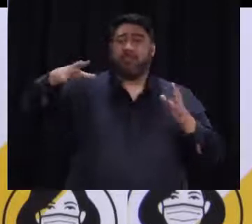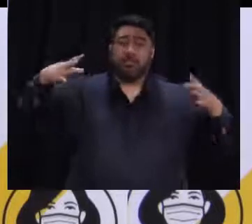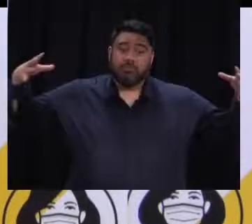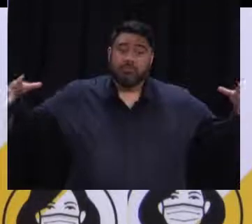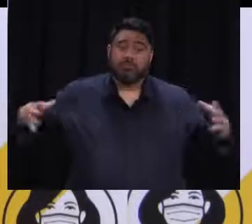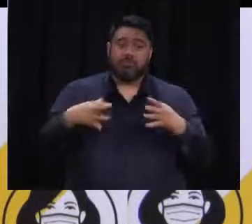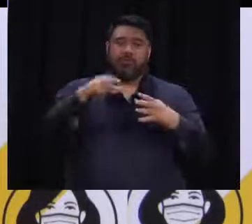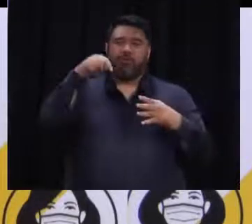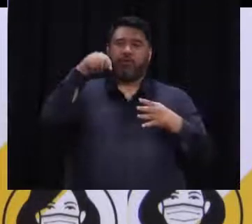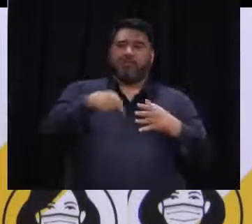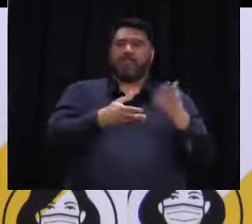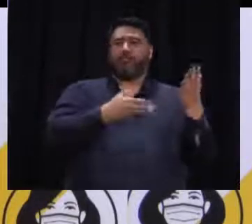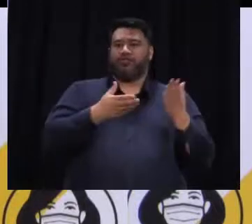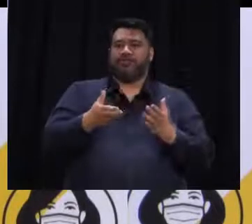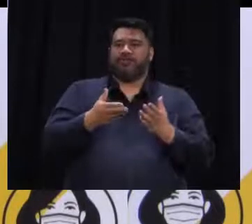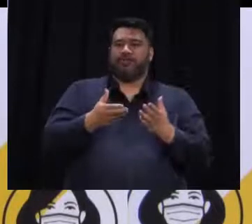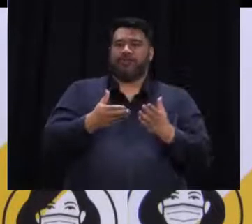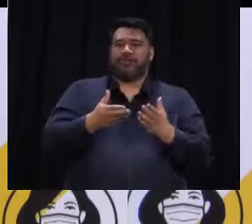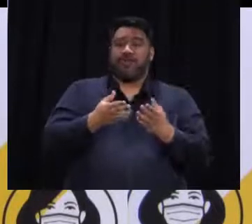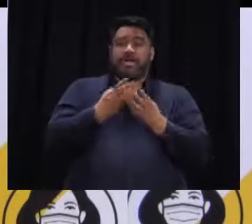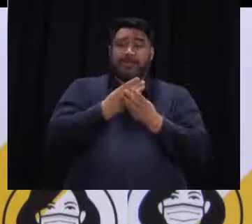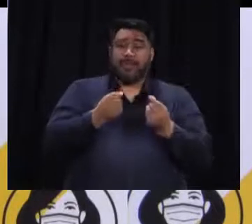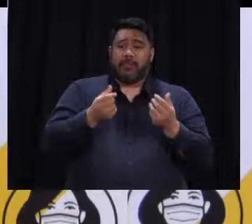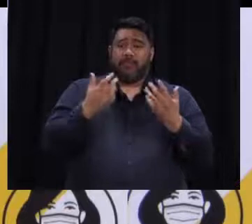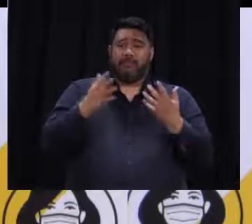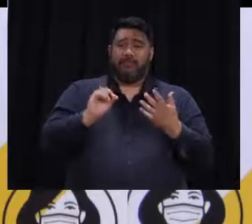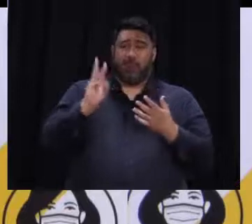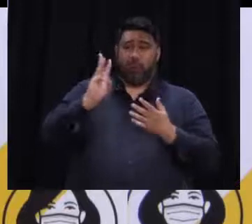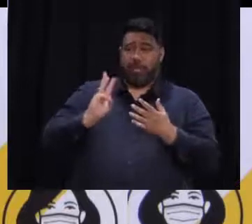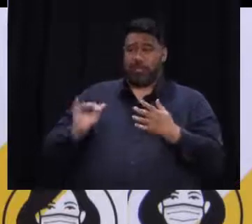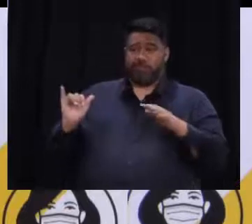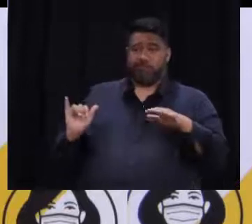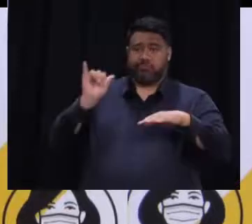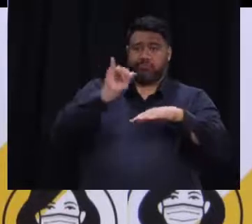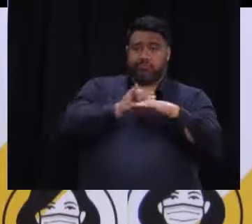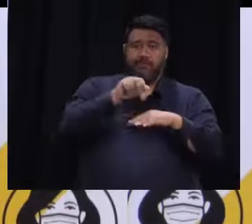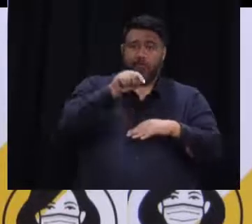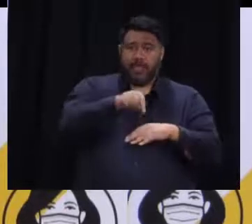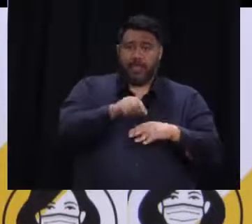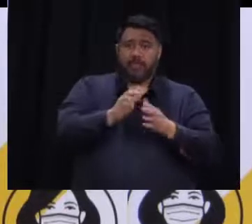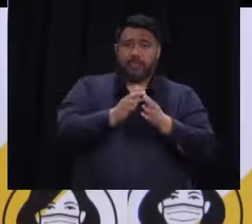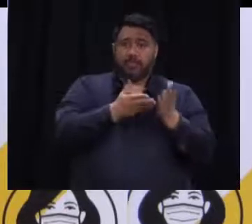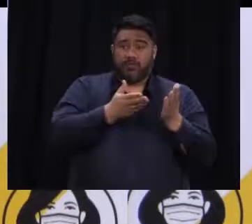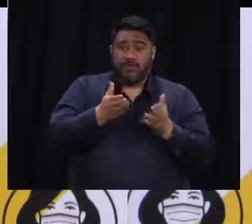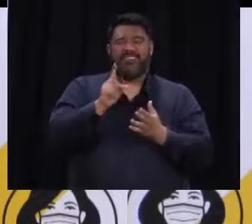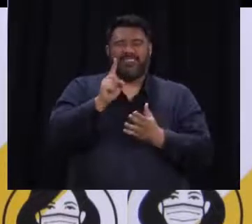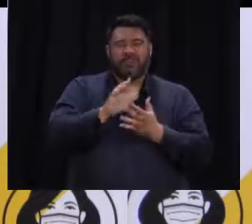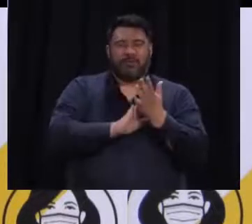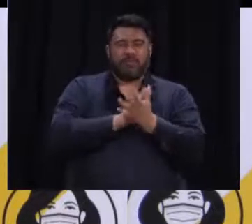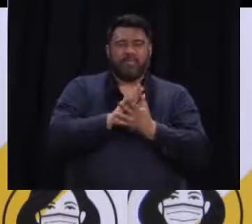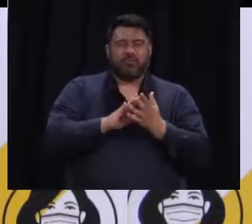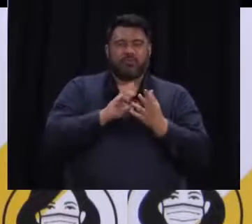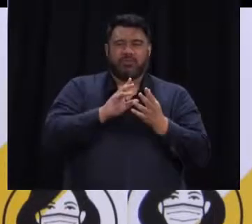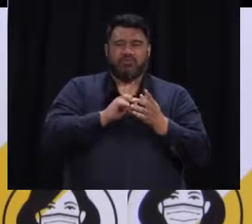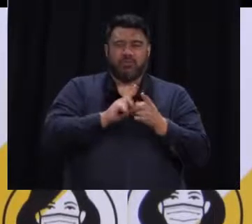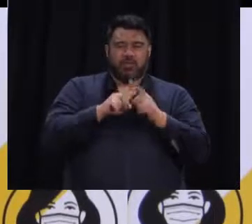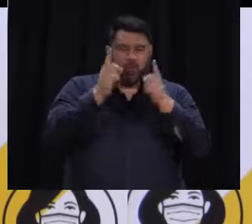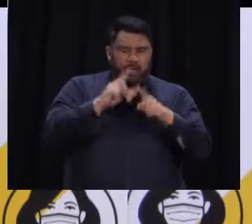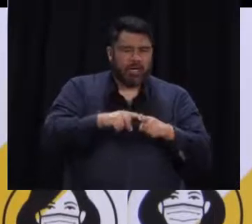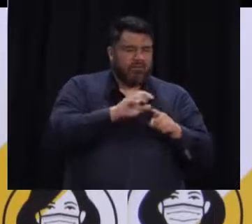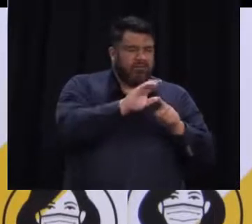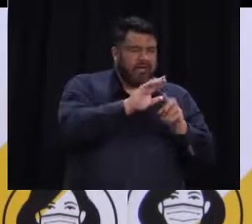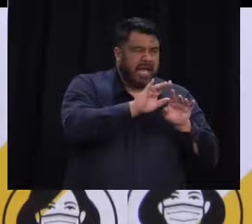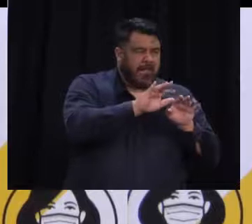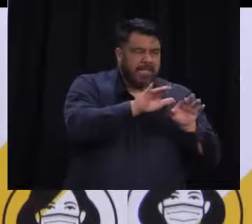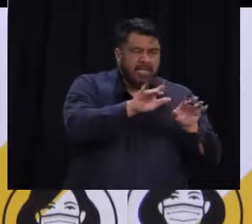service, and including some people who travelled up from Wellington. So it's quite a bit of work to get the denominator. What I can say, there are well